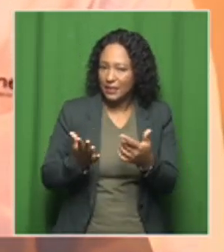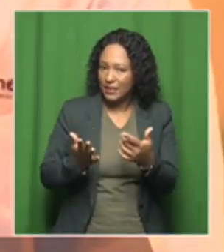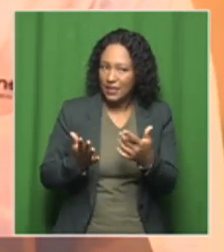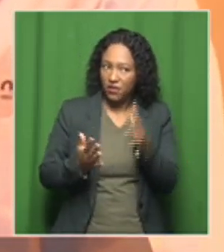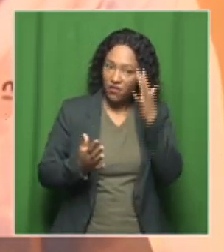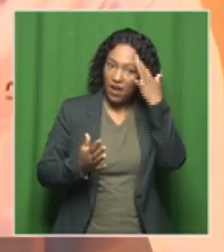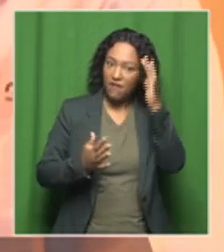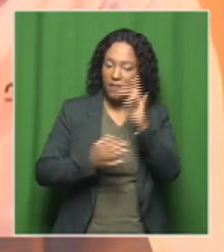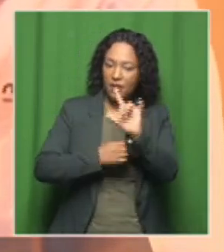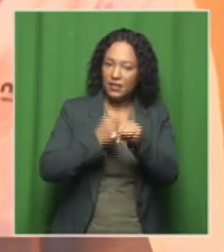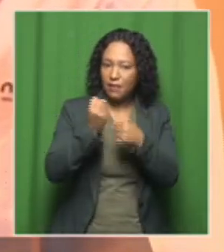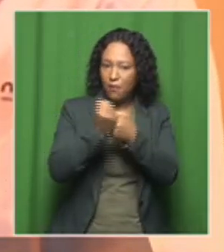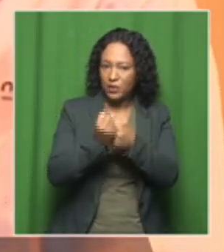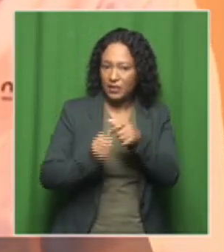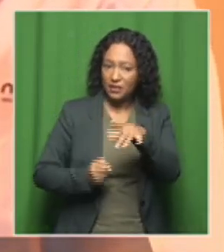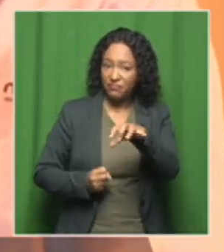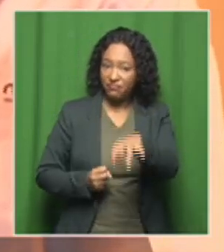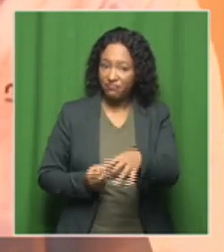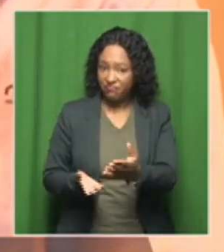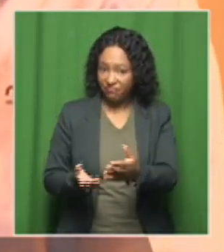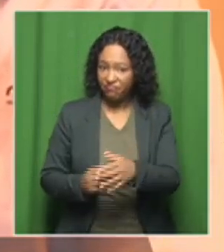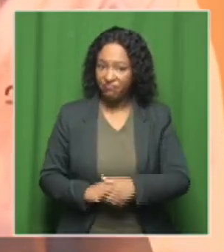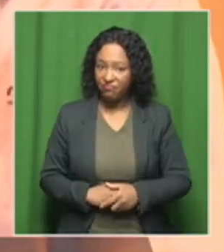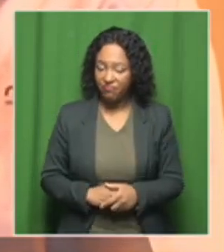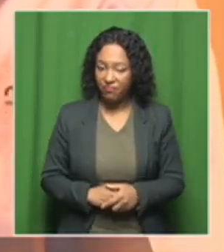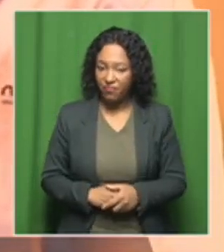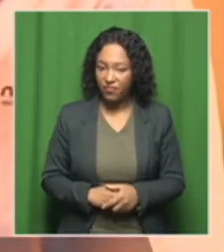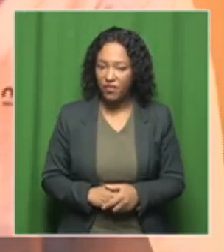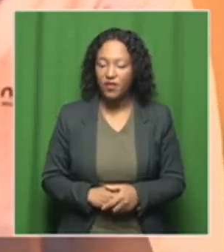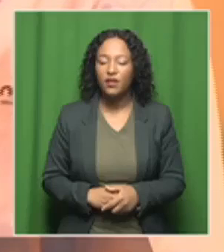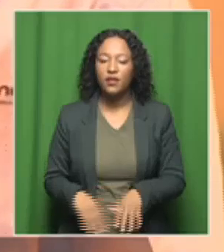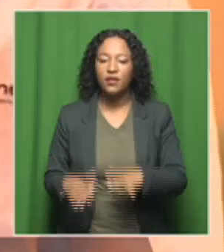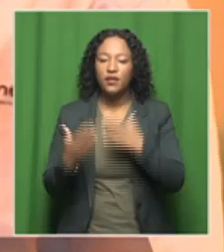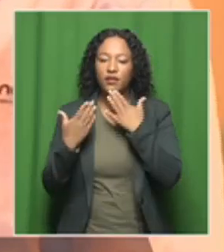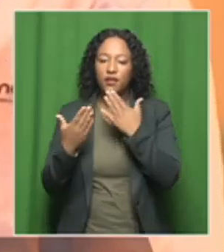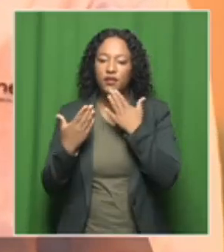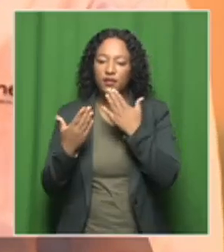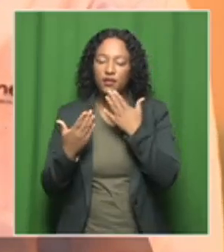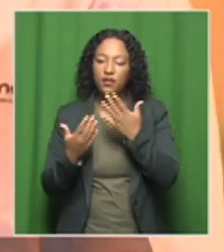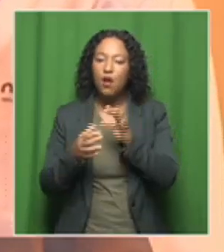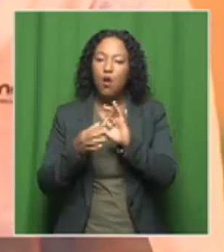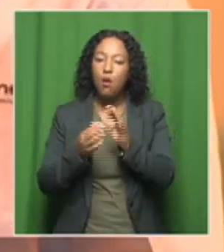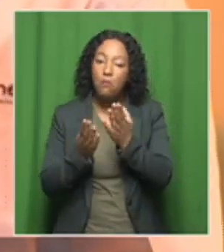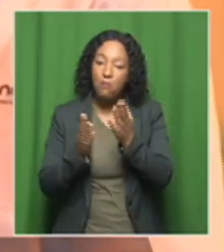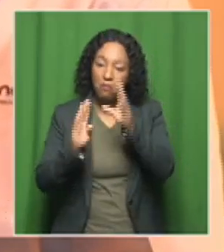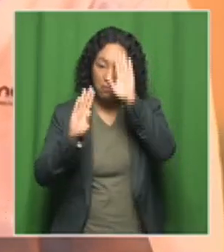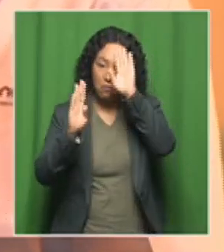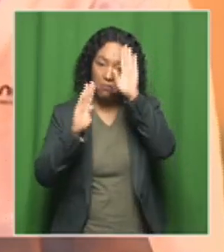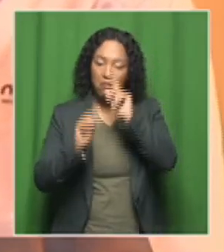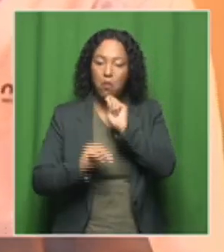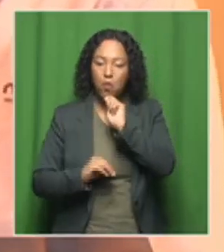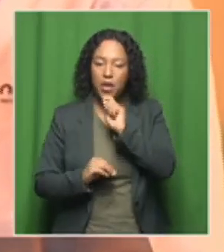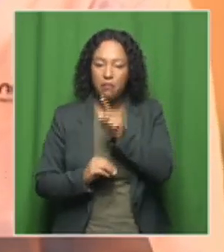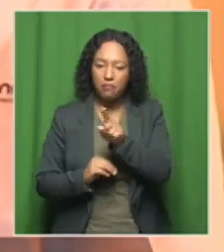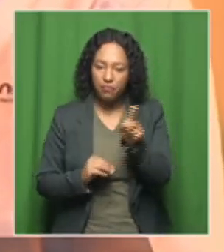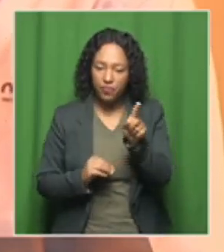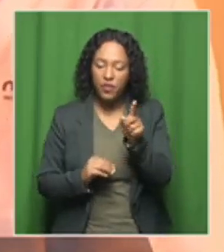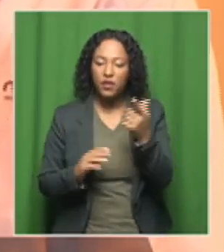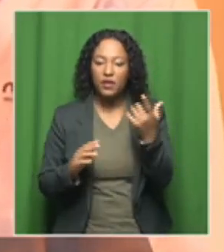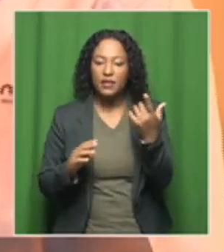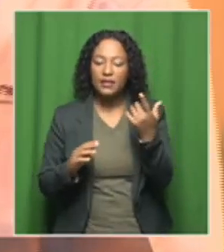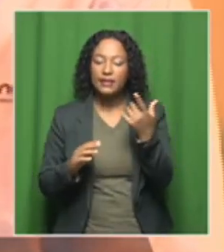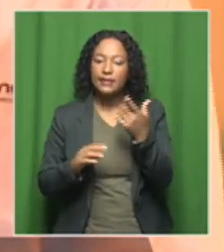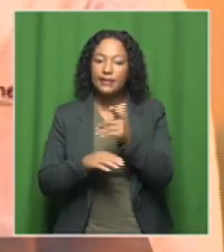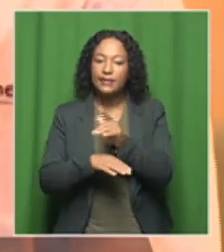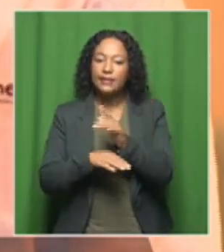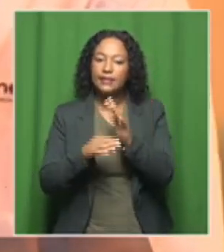the work of this reactor? Thank you very much, and good morning to the viewers back at home. This is a phenomenal engineering feat. I mean, if